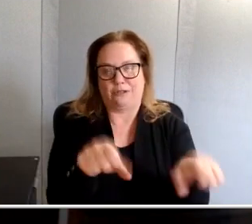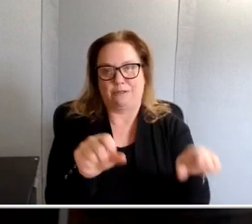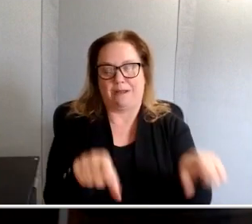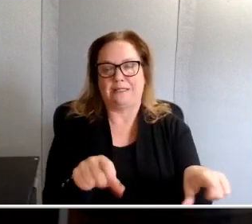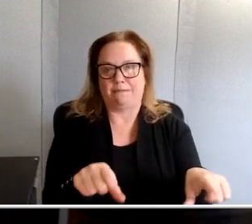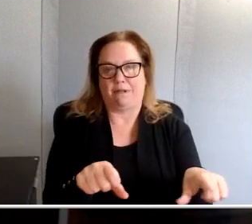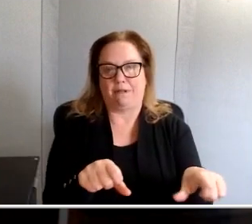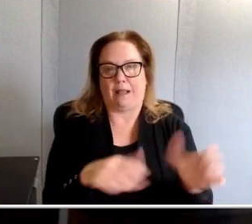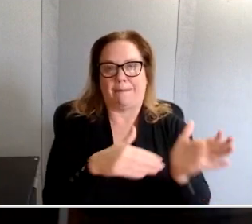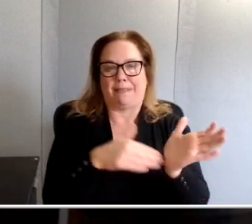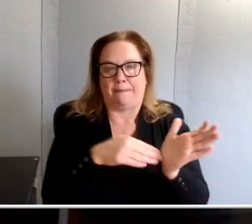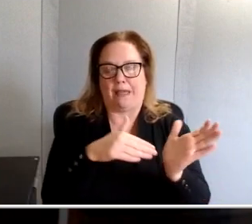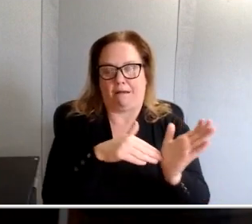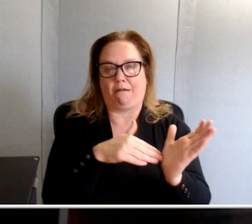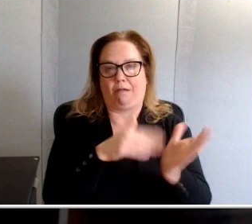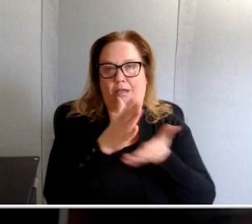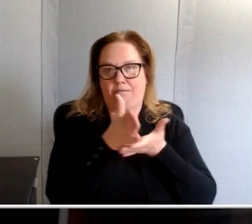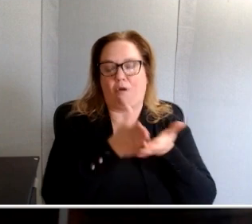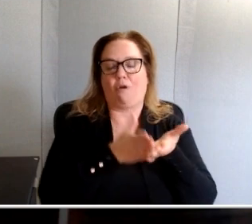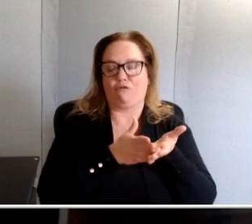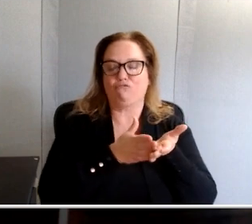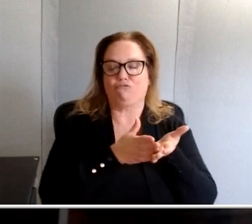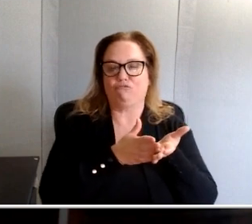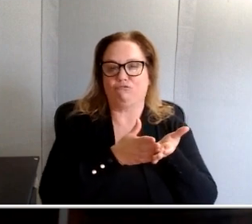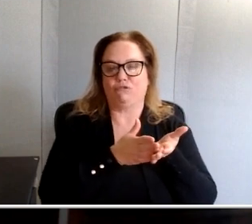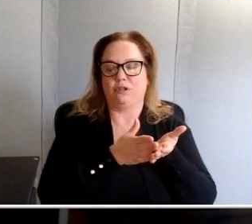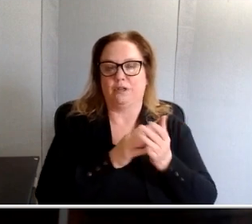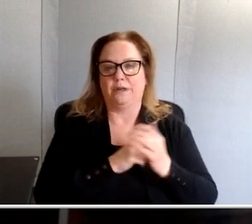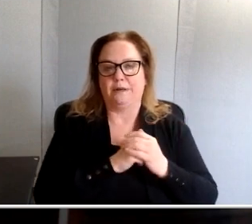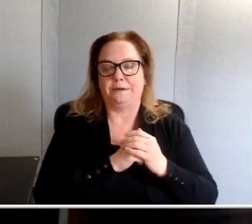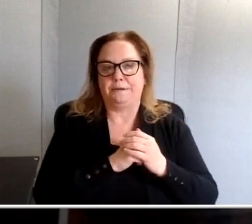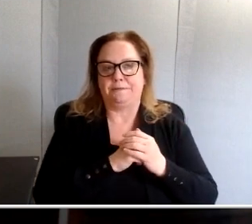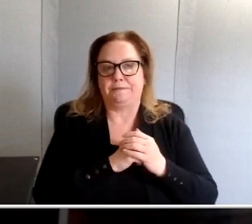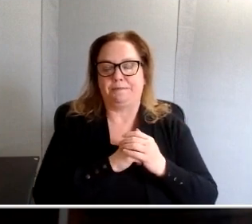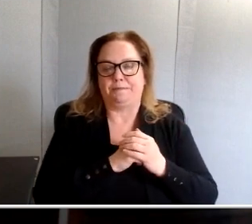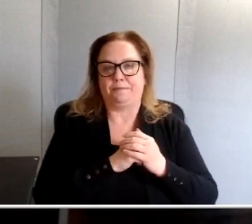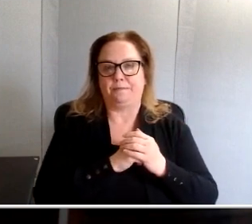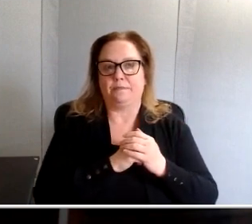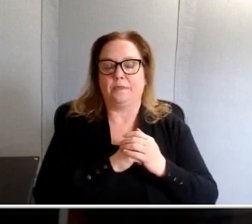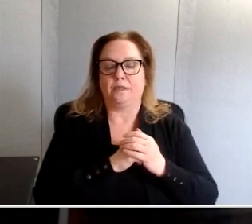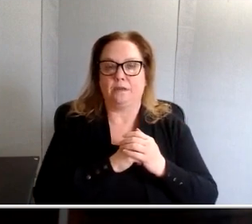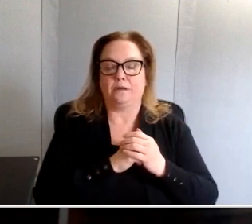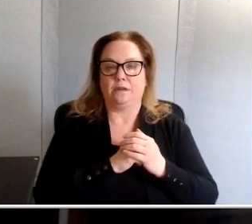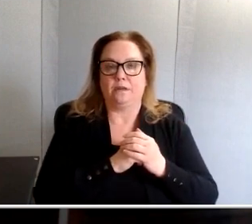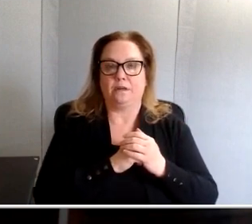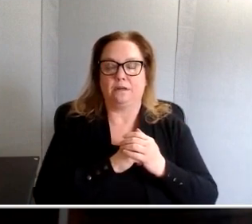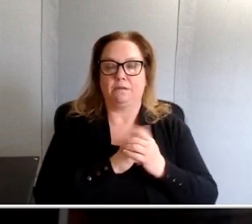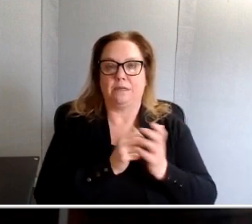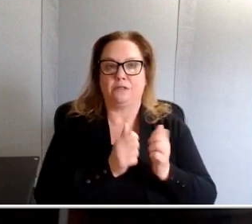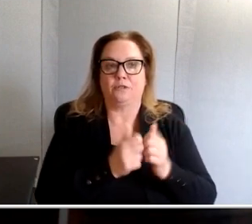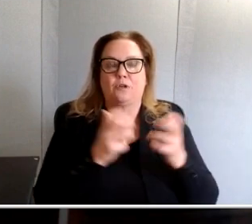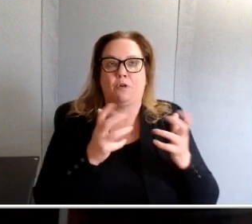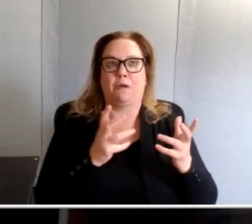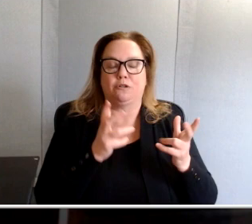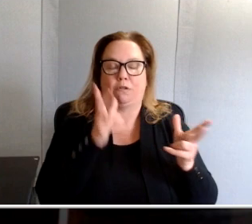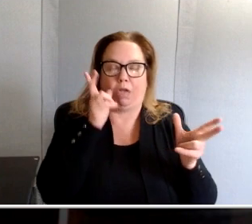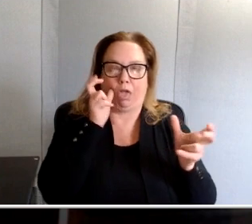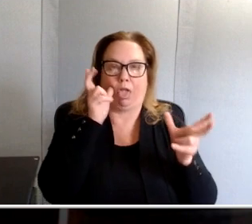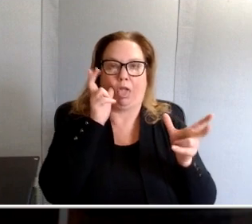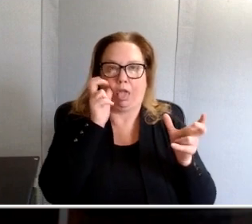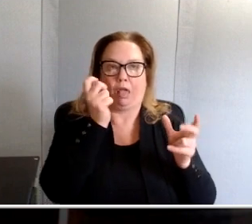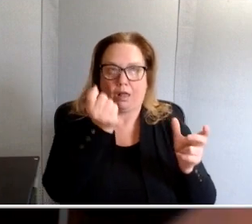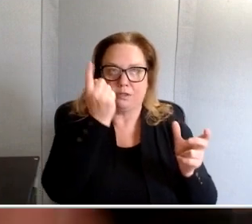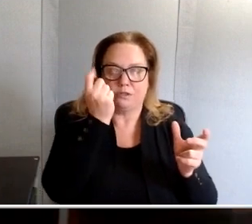about the medical side of the situation that they're facing. But a lot, it's so much to take in